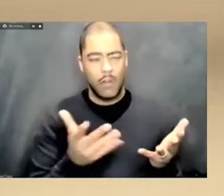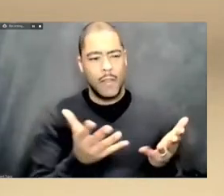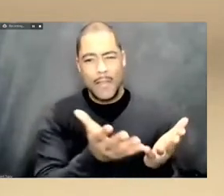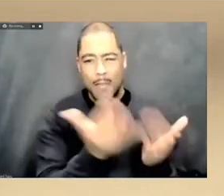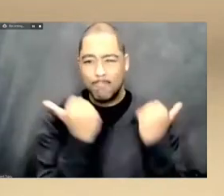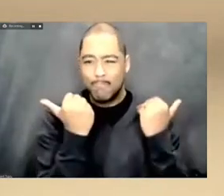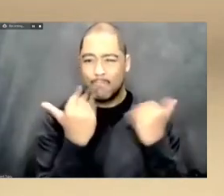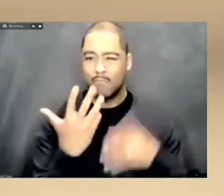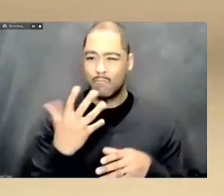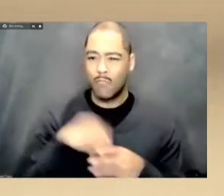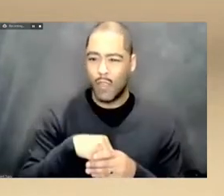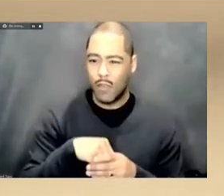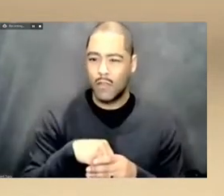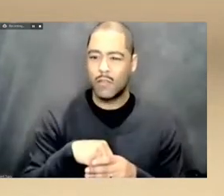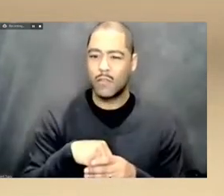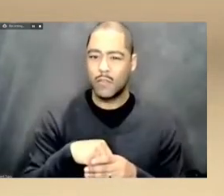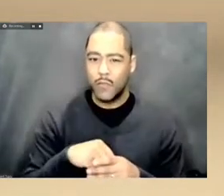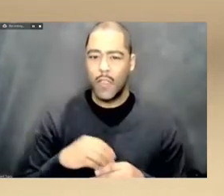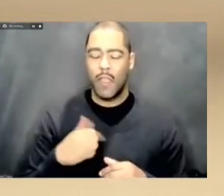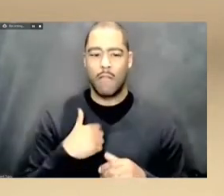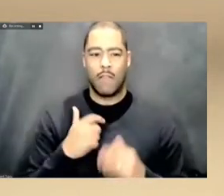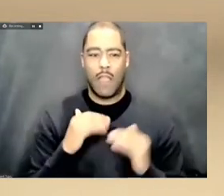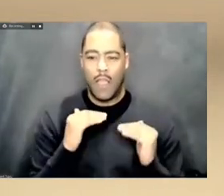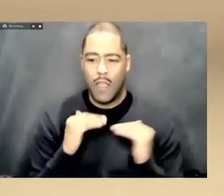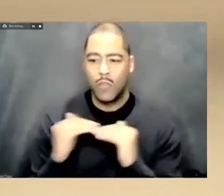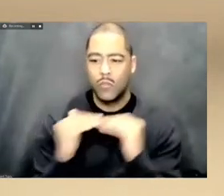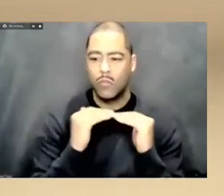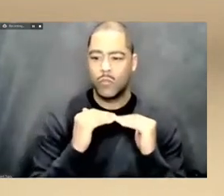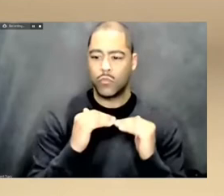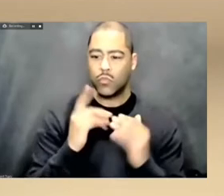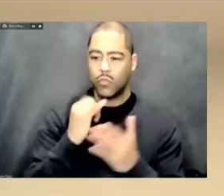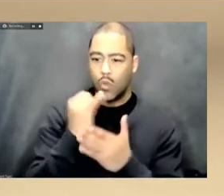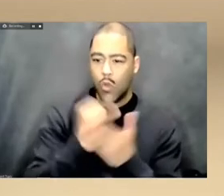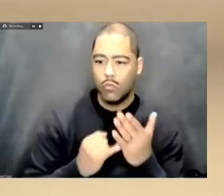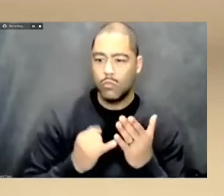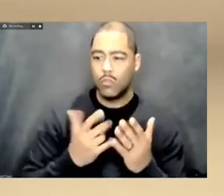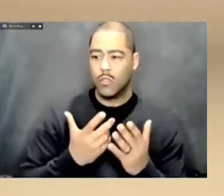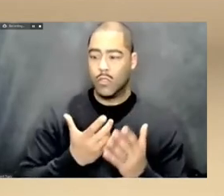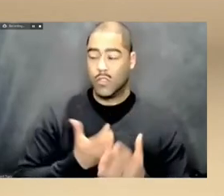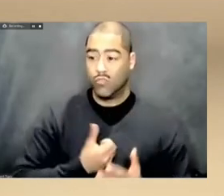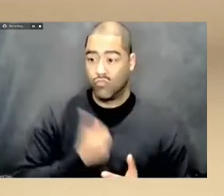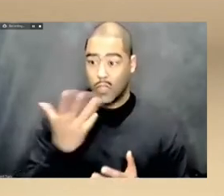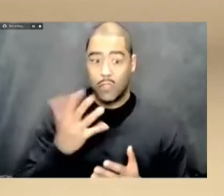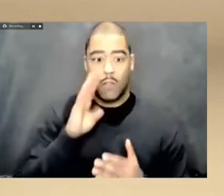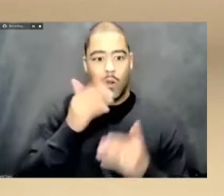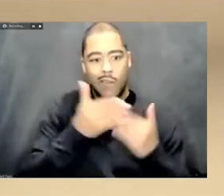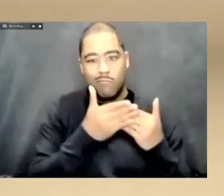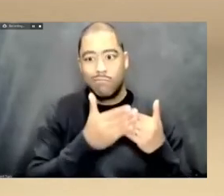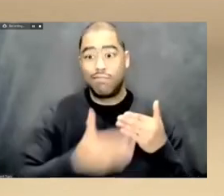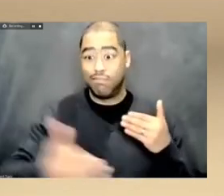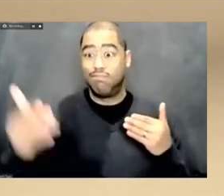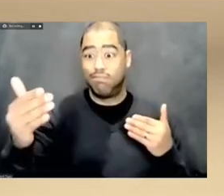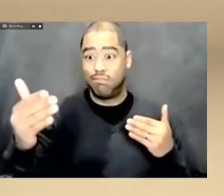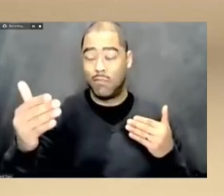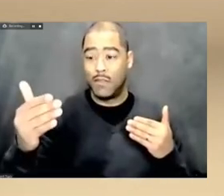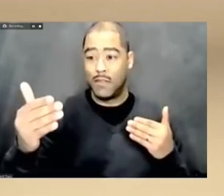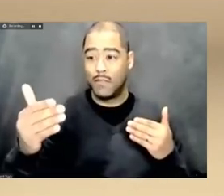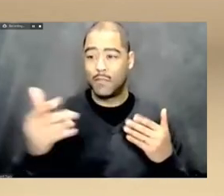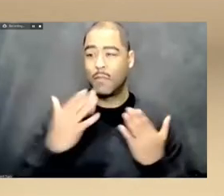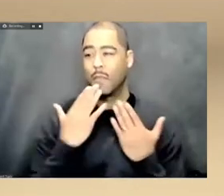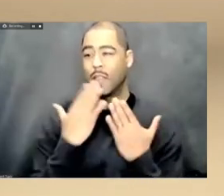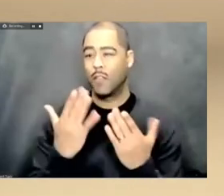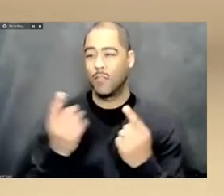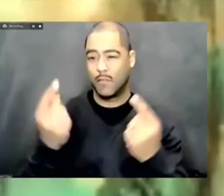equity and art and expression for the next year and beyond. Thank you so much for being here.